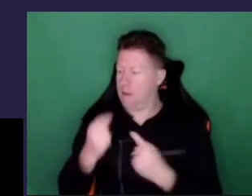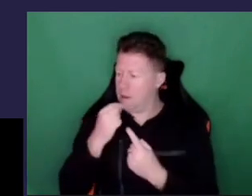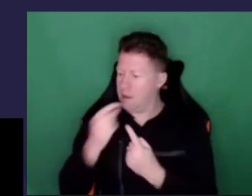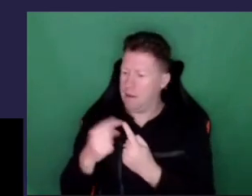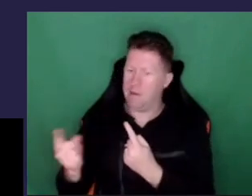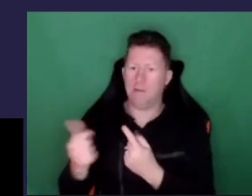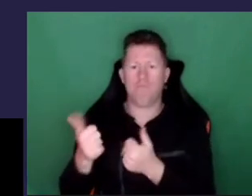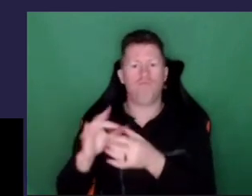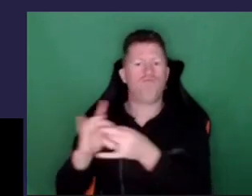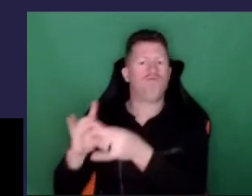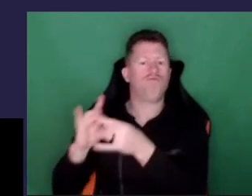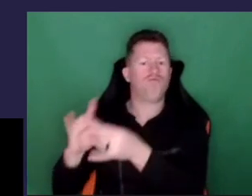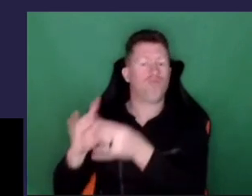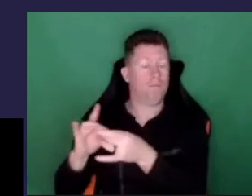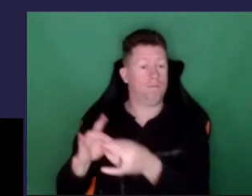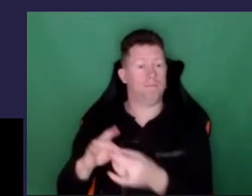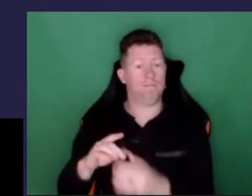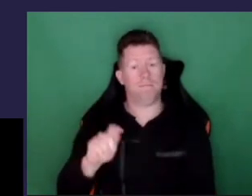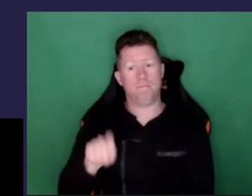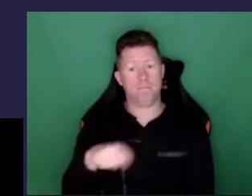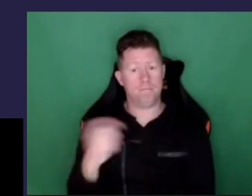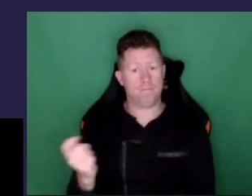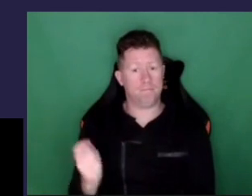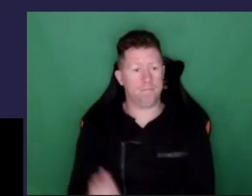relationships with. Next slide, please.